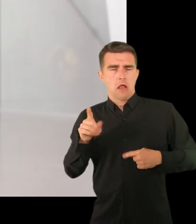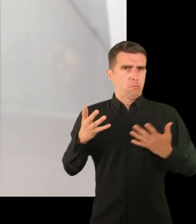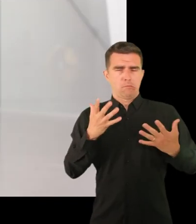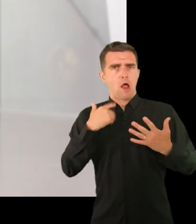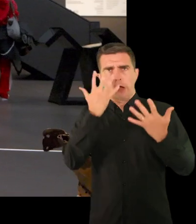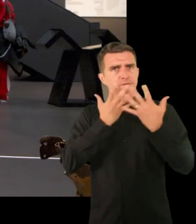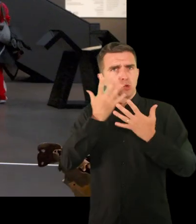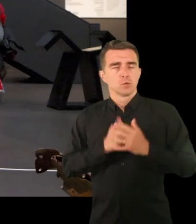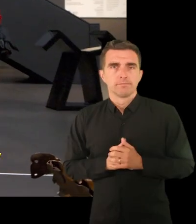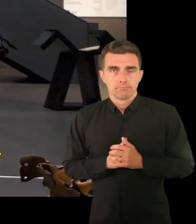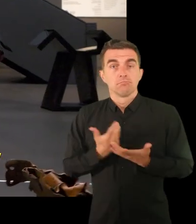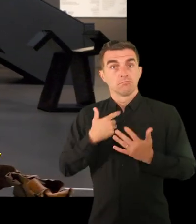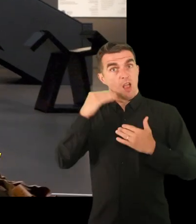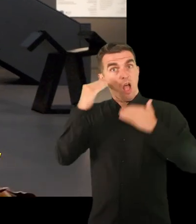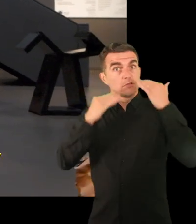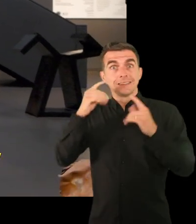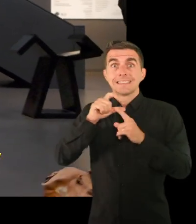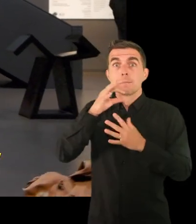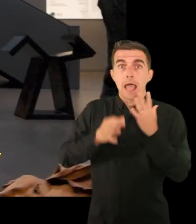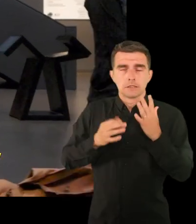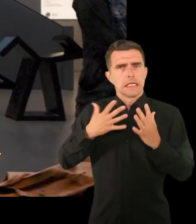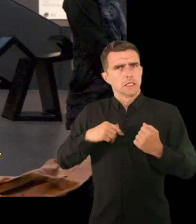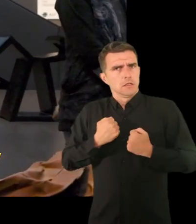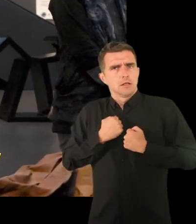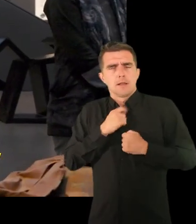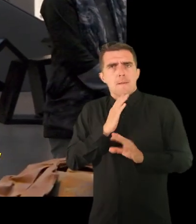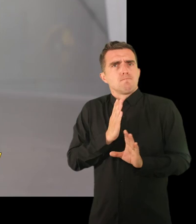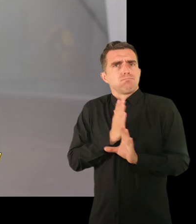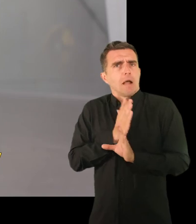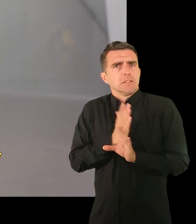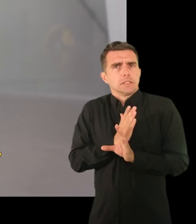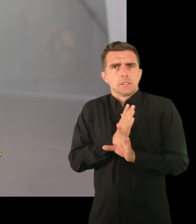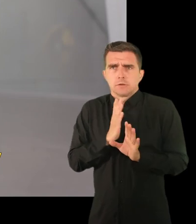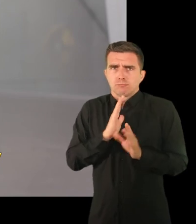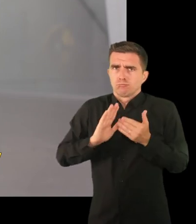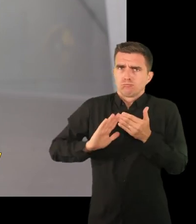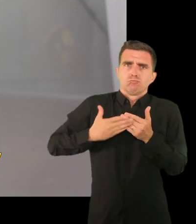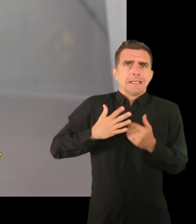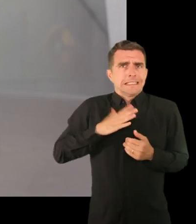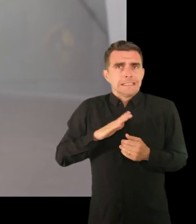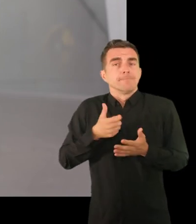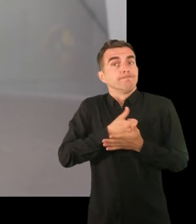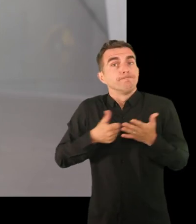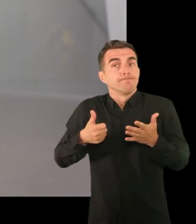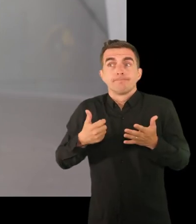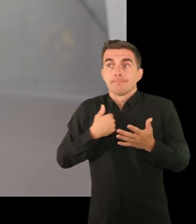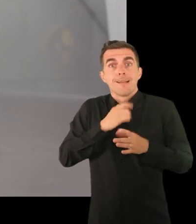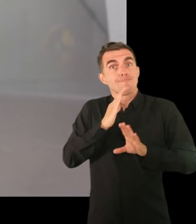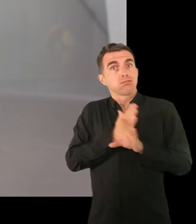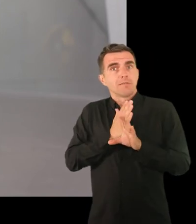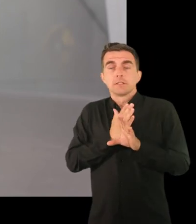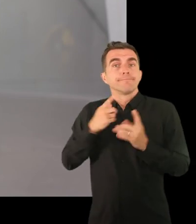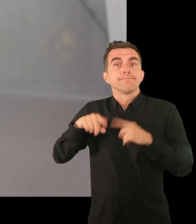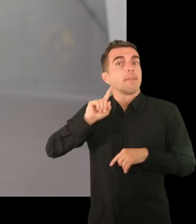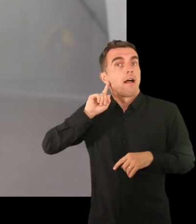females could go to that side. As an adult disabled person, like we need our privacy, and often our